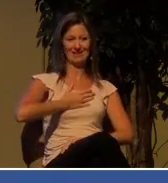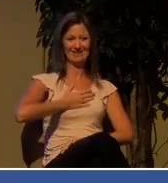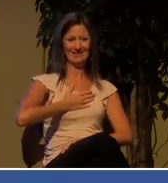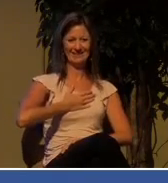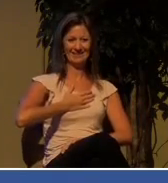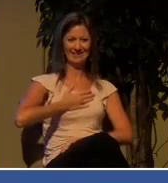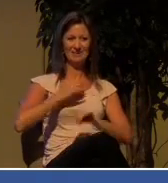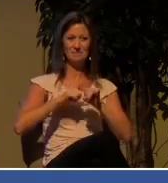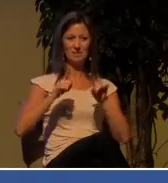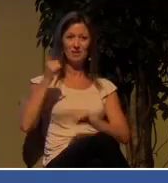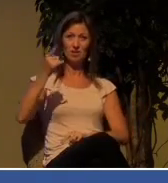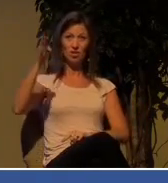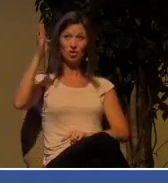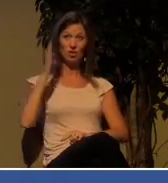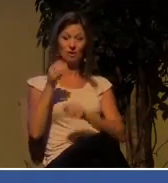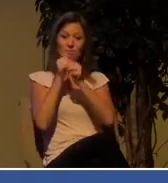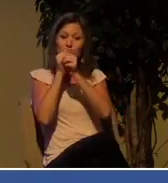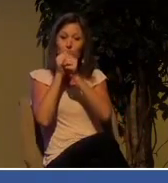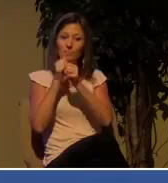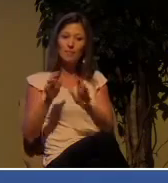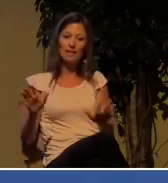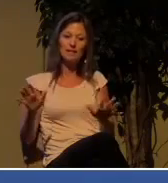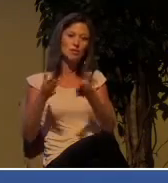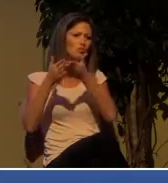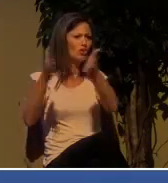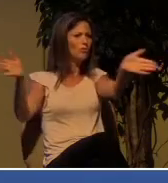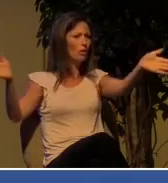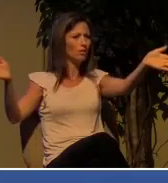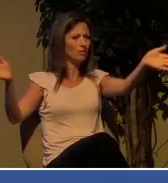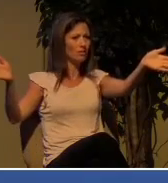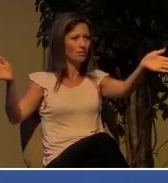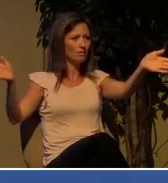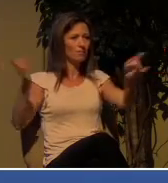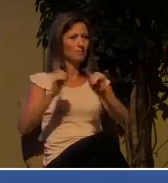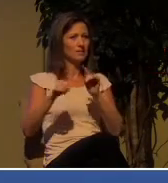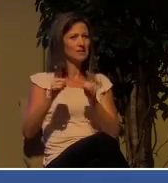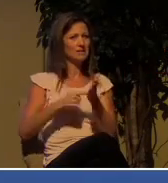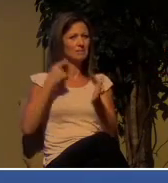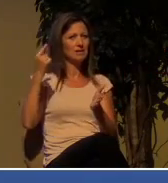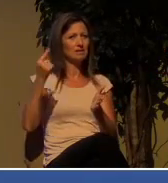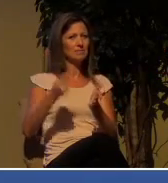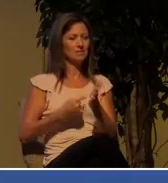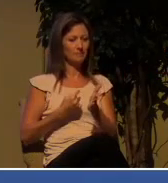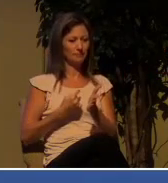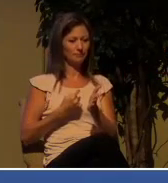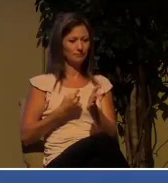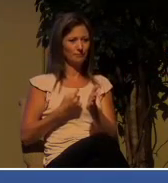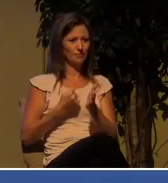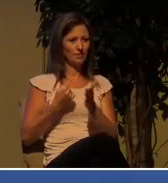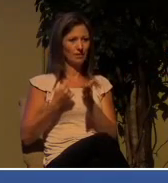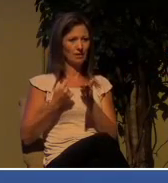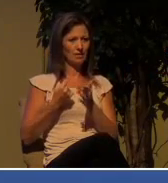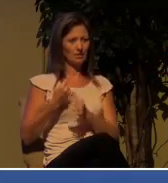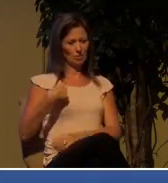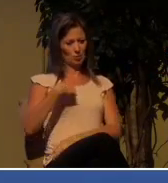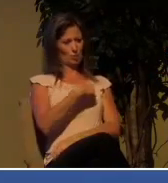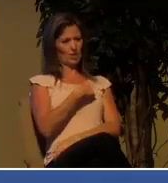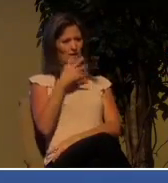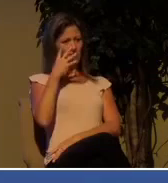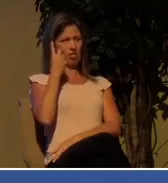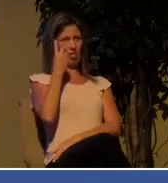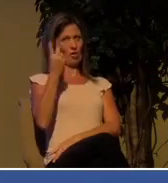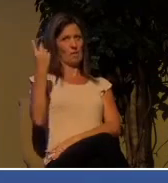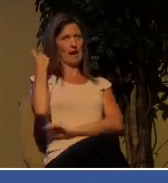us in a general sense, but we've all had occasion to look at things that have happened in our lives and say,